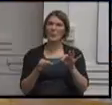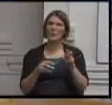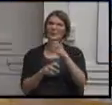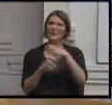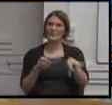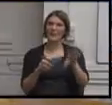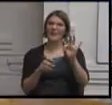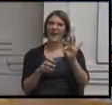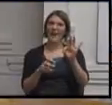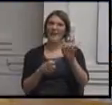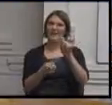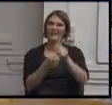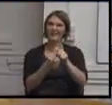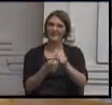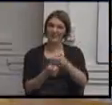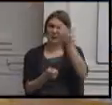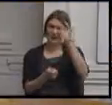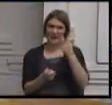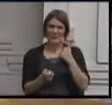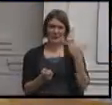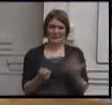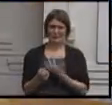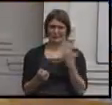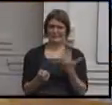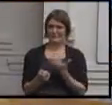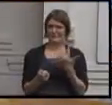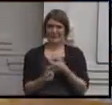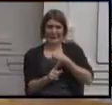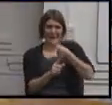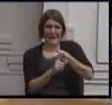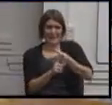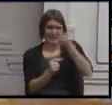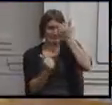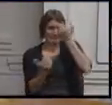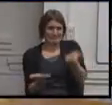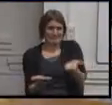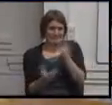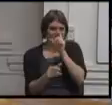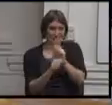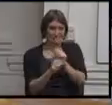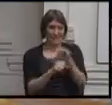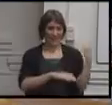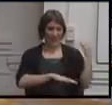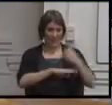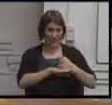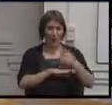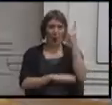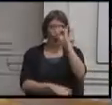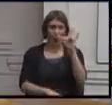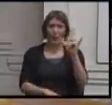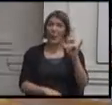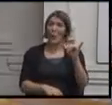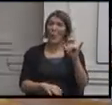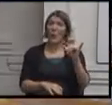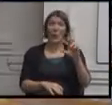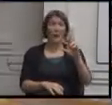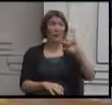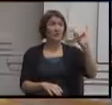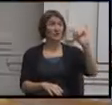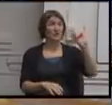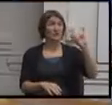finally assessing the impact that's going to be felt by any particular insurance